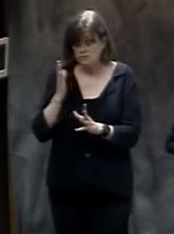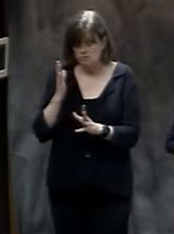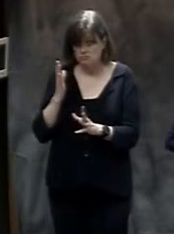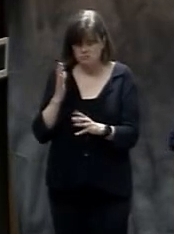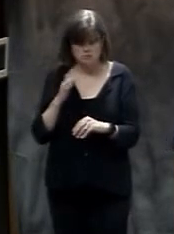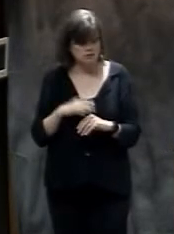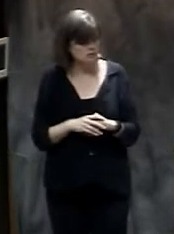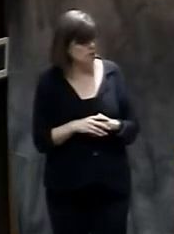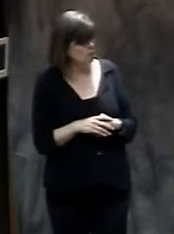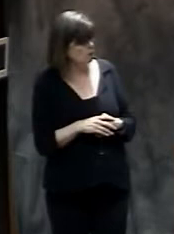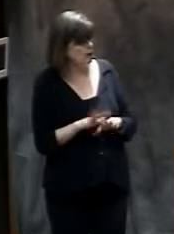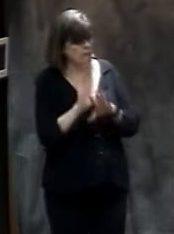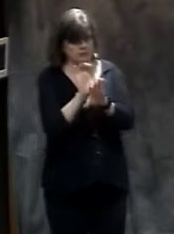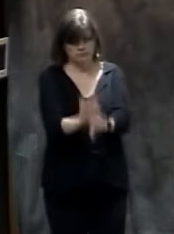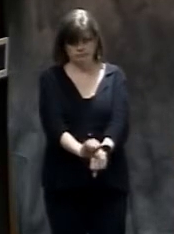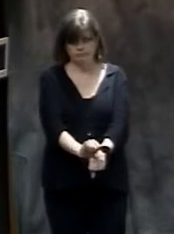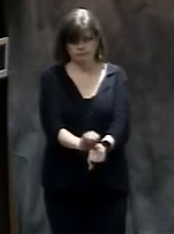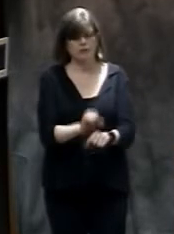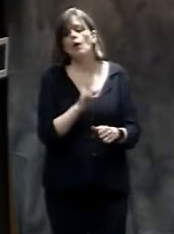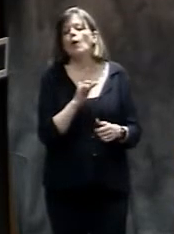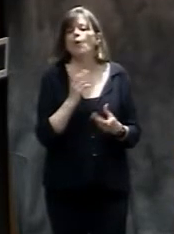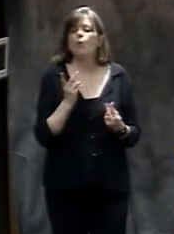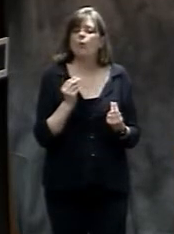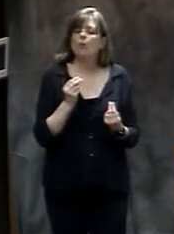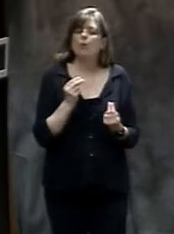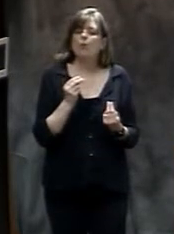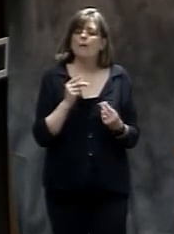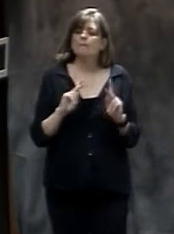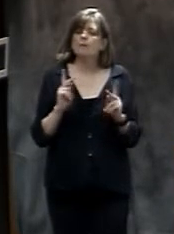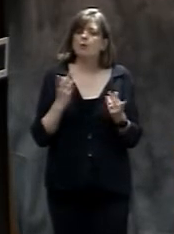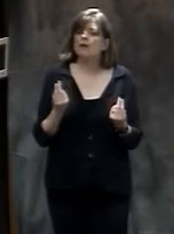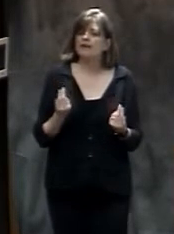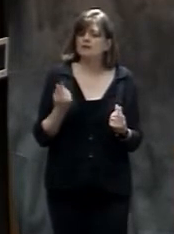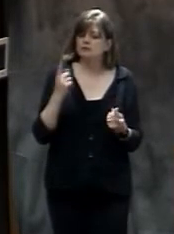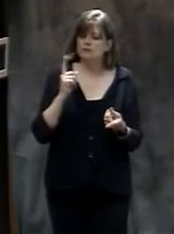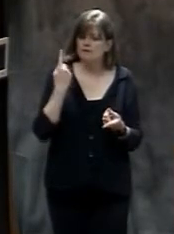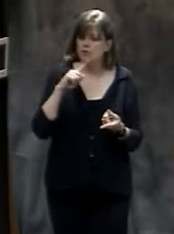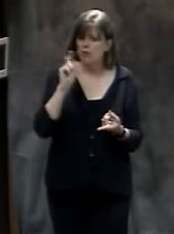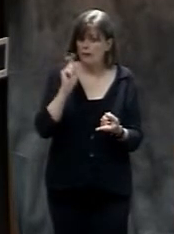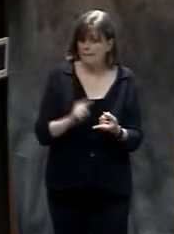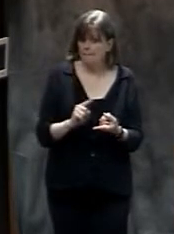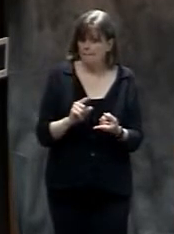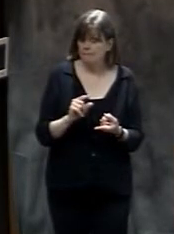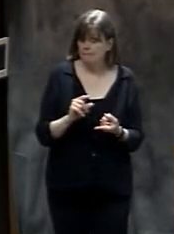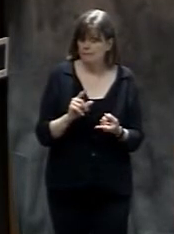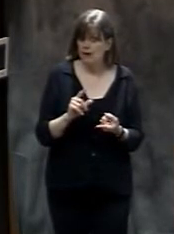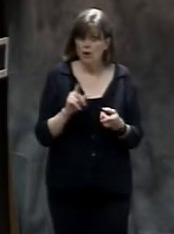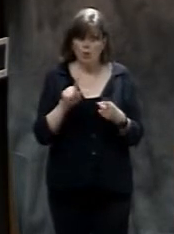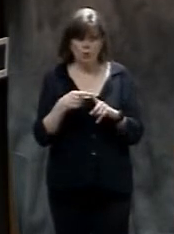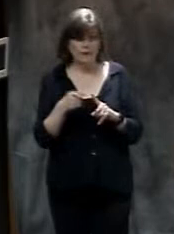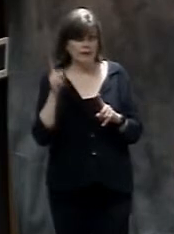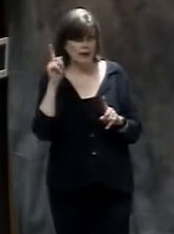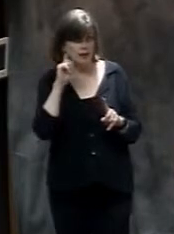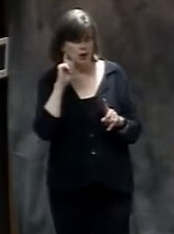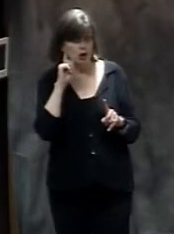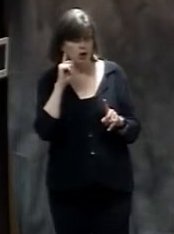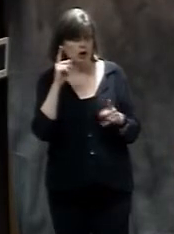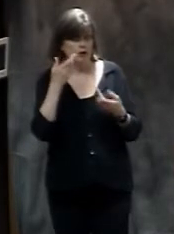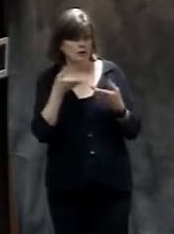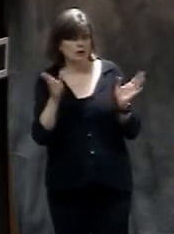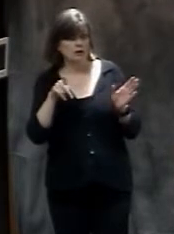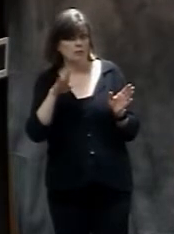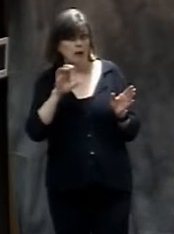Practices. So what do people do to reduce mosquitoes? Do they actually pay attention to public health messages, which are asking them